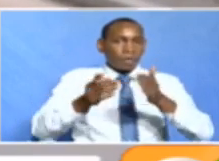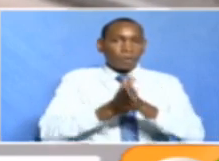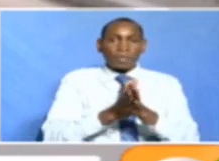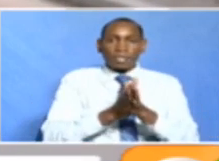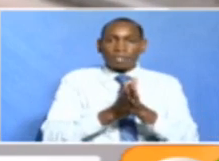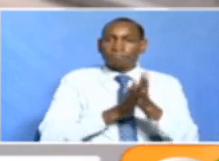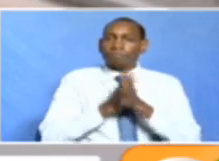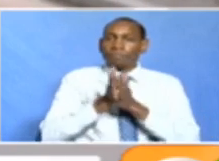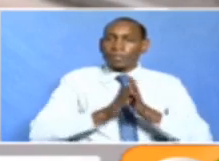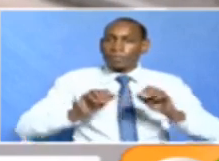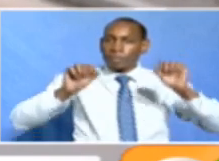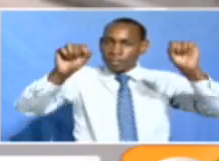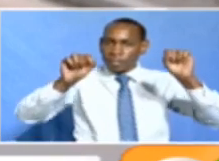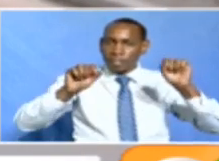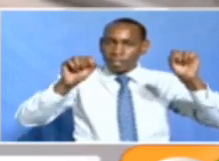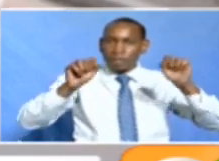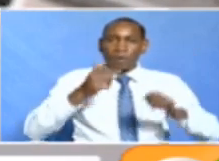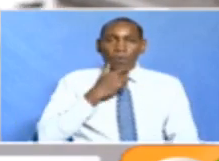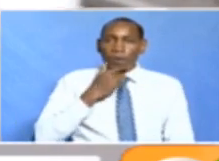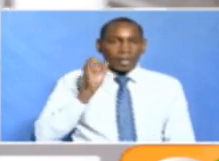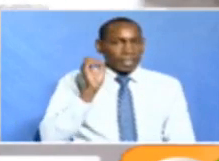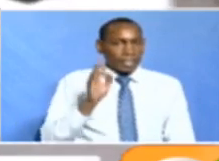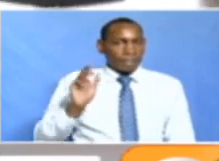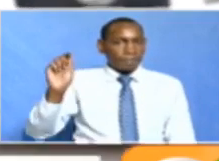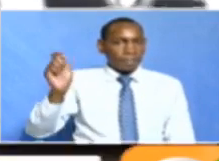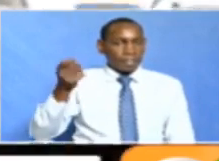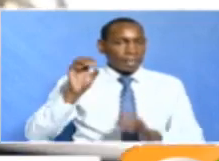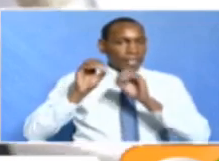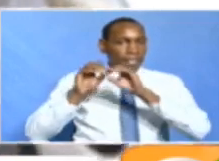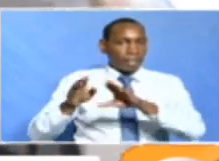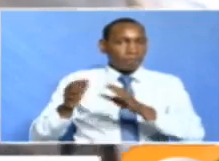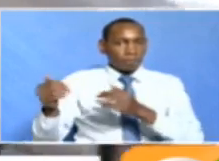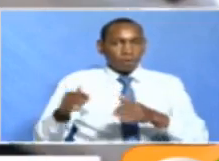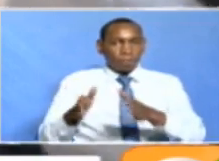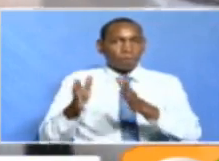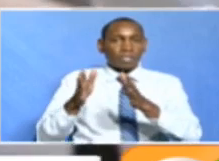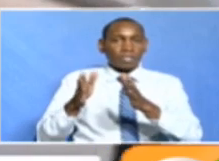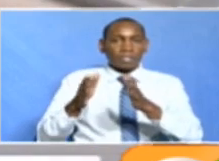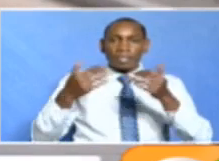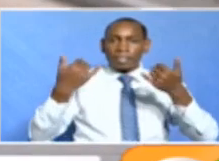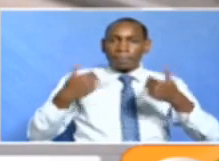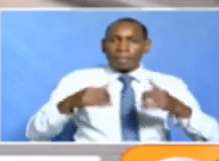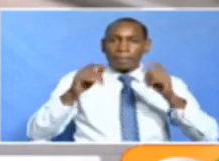passionate fans, a hint of wonder as to whether Kenya lost out on its chance to